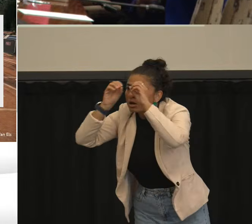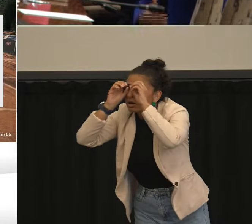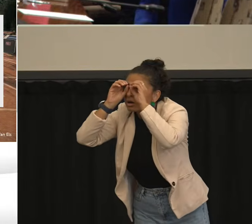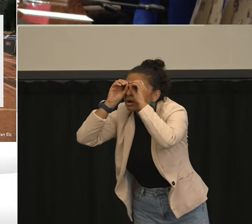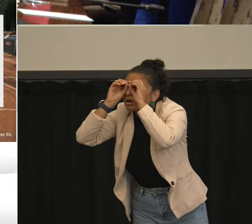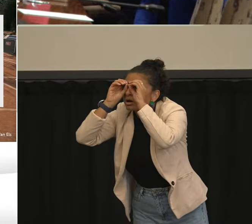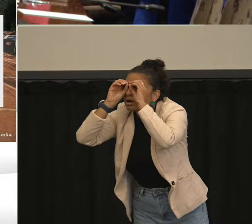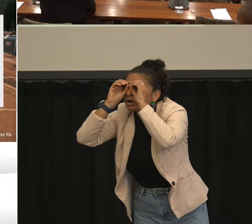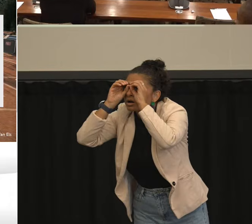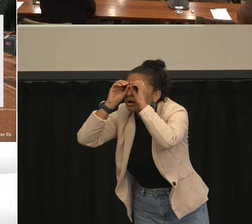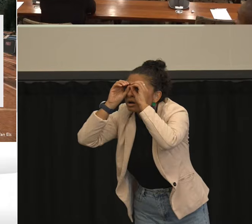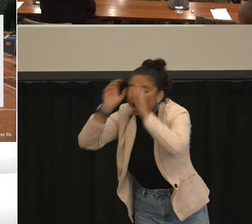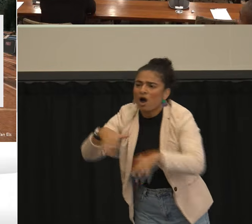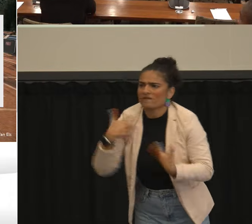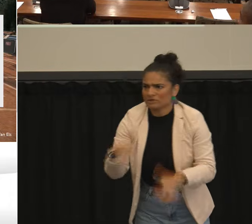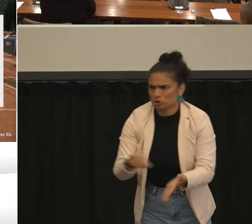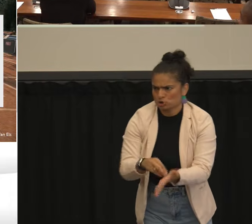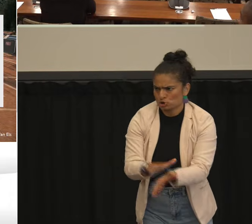repeat.